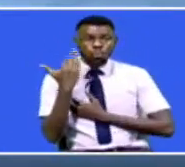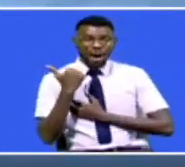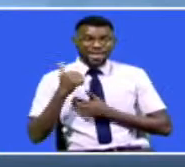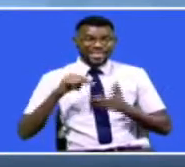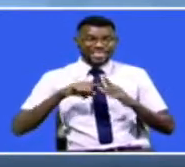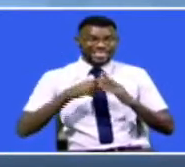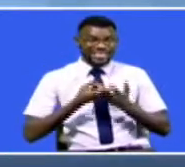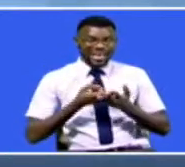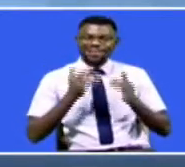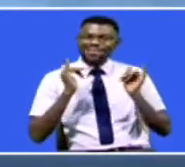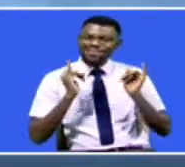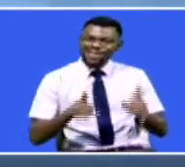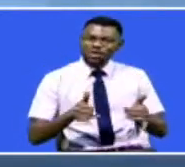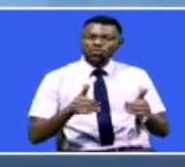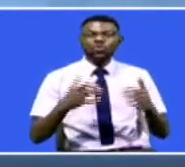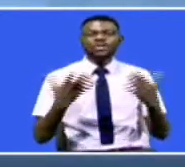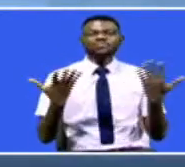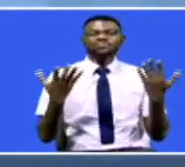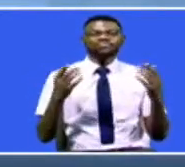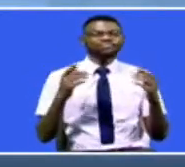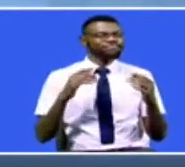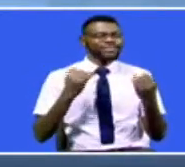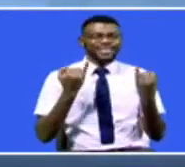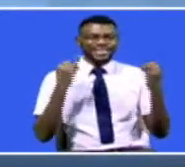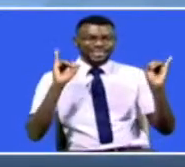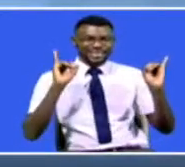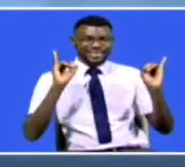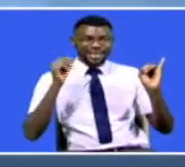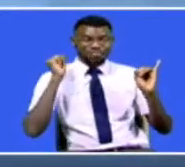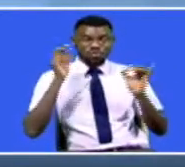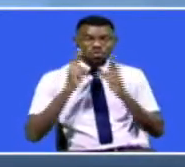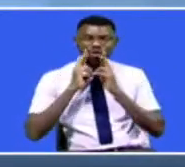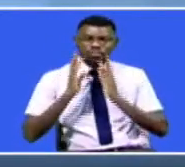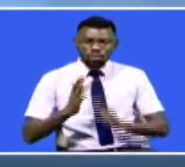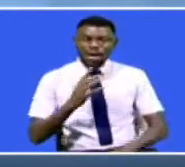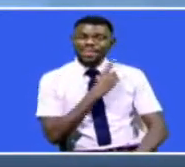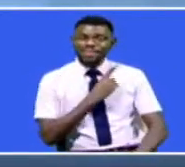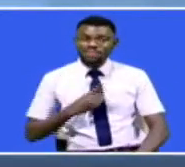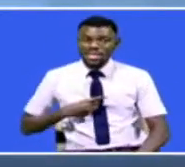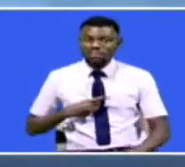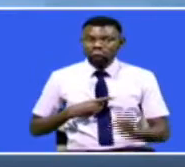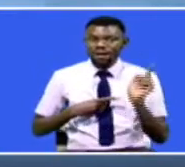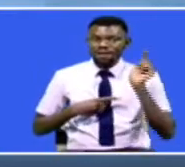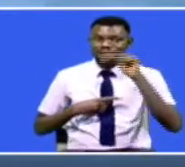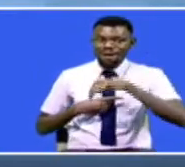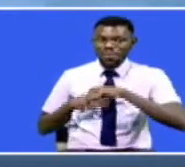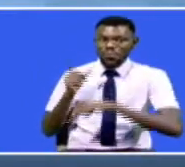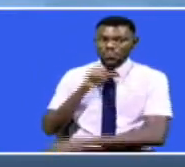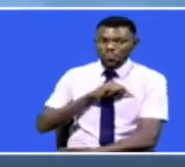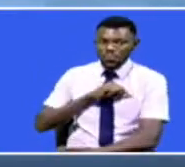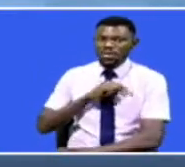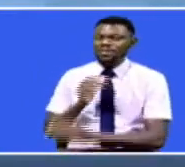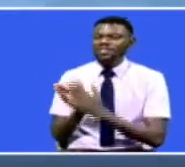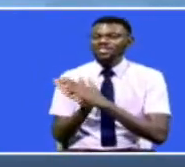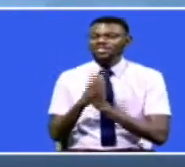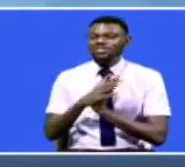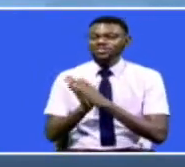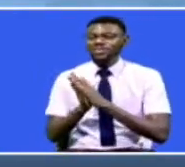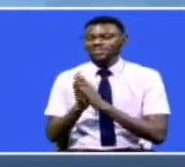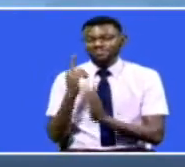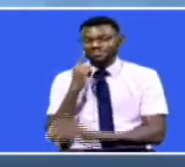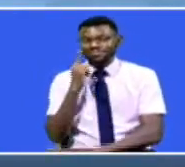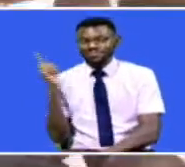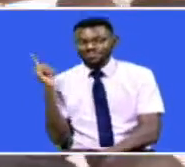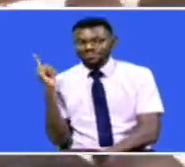another liberation. KTN's political affairs reporter David Mudoka was at Kamukunji grounds and has filed the following